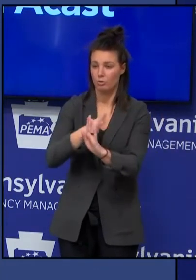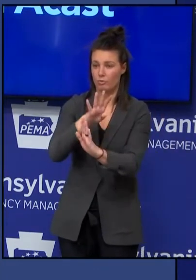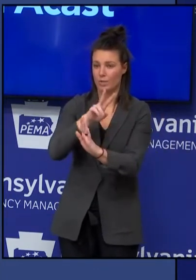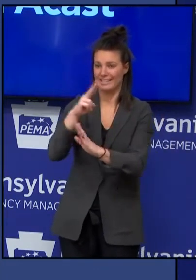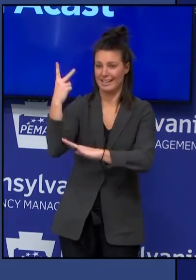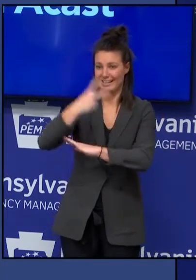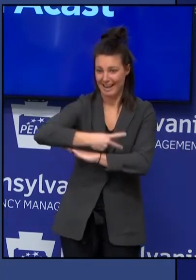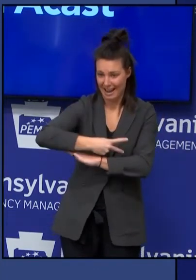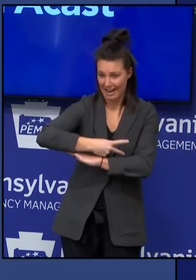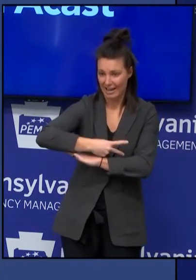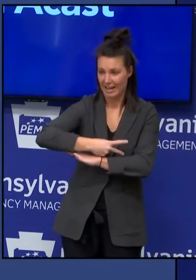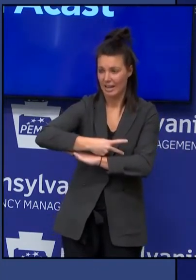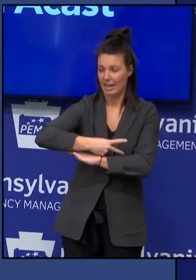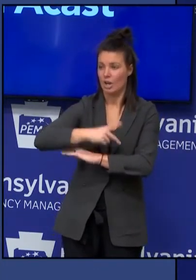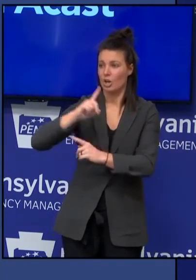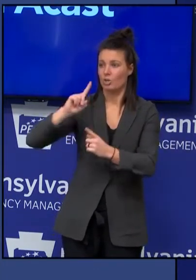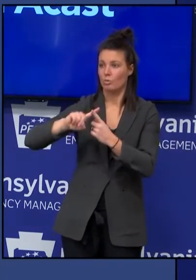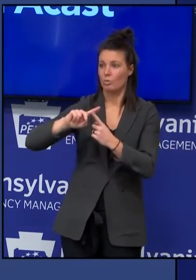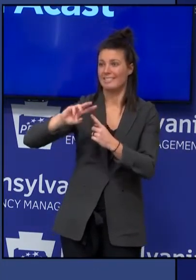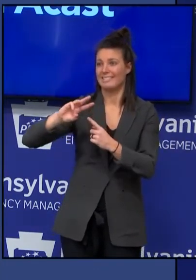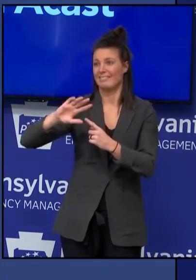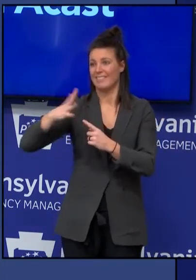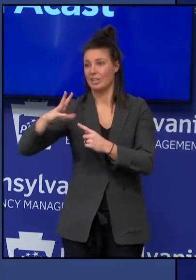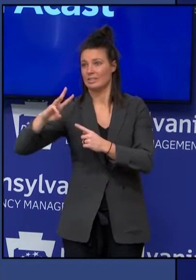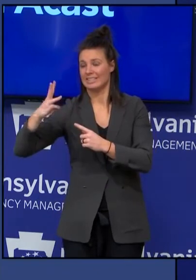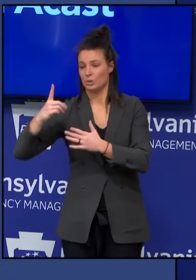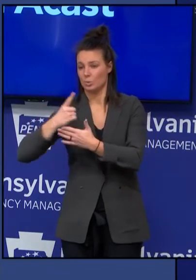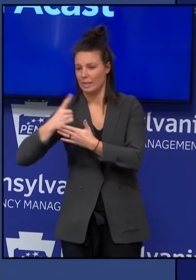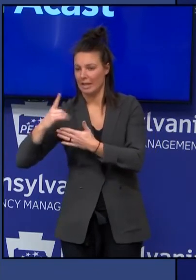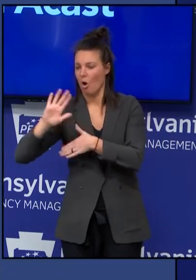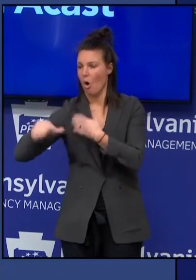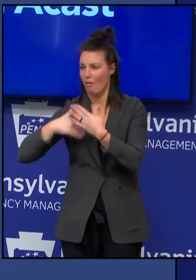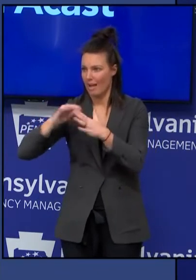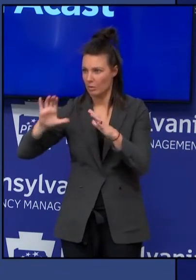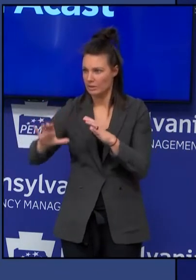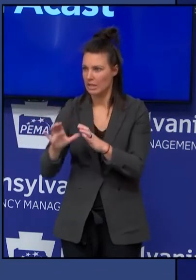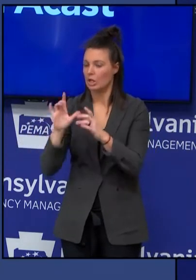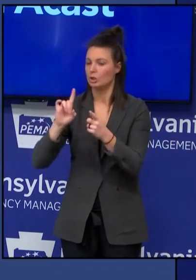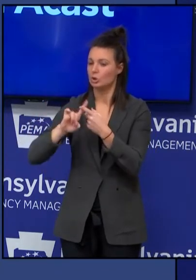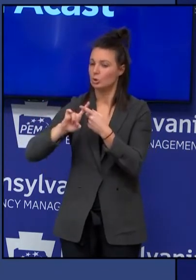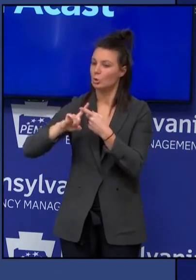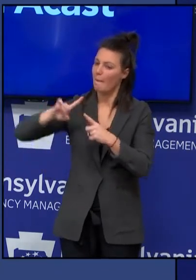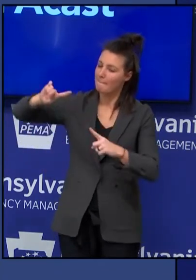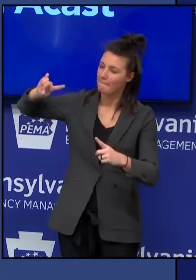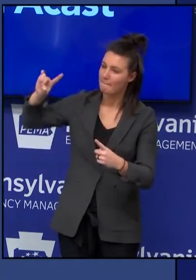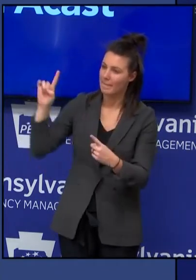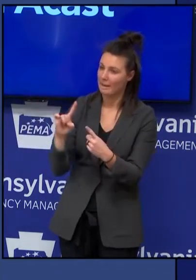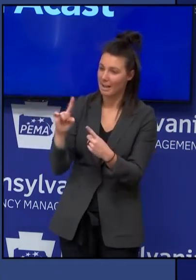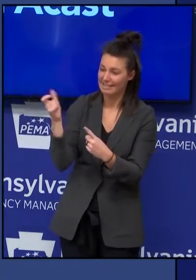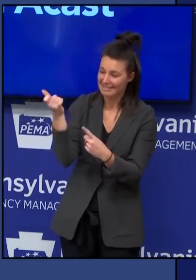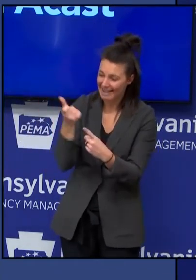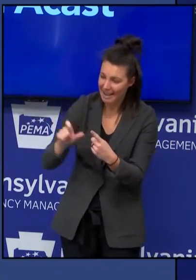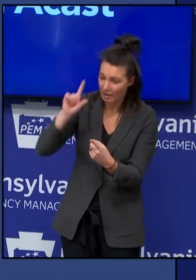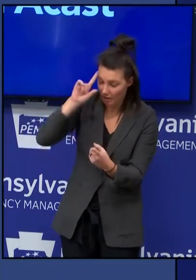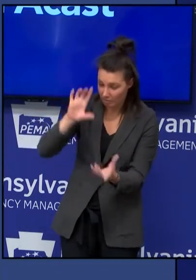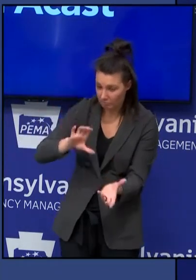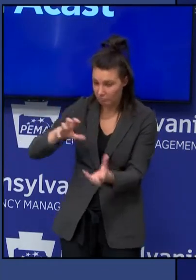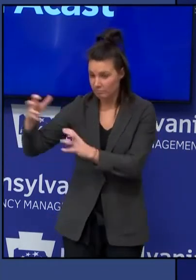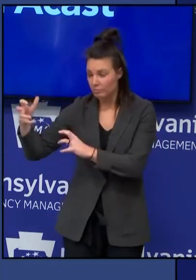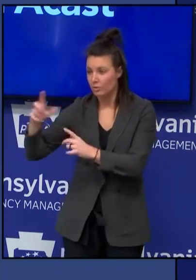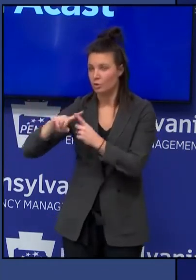appointment to the fifth or to the sixth week. And all of that was done in an effort to minimize any disruption